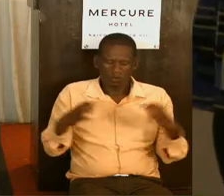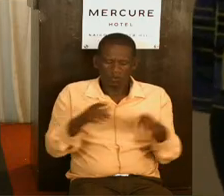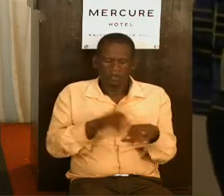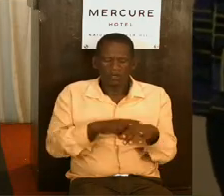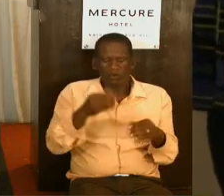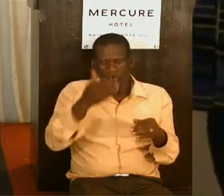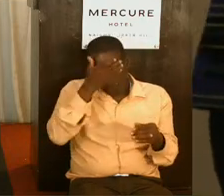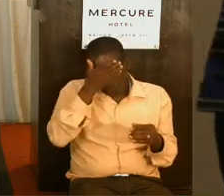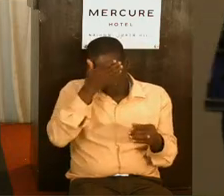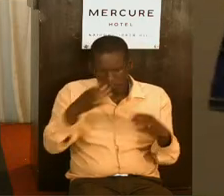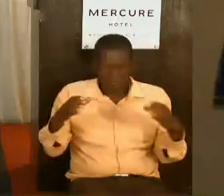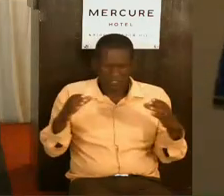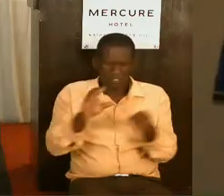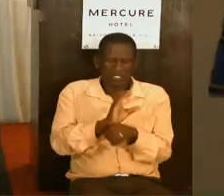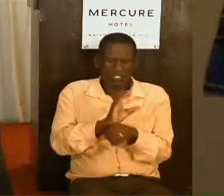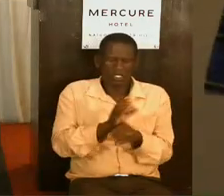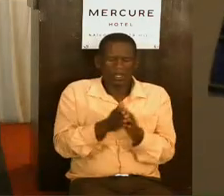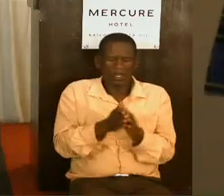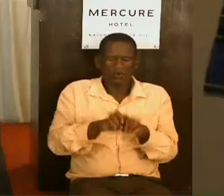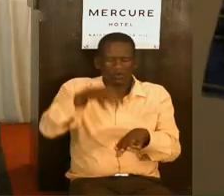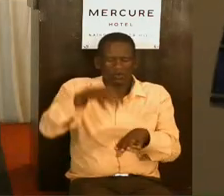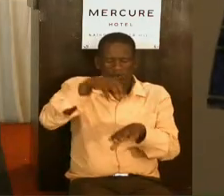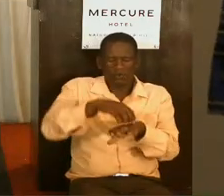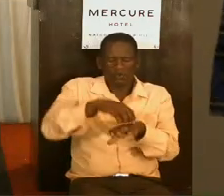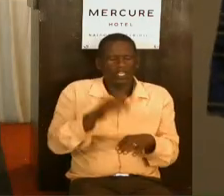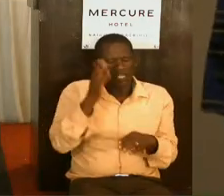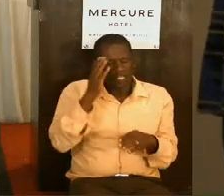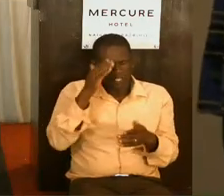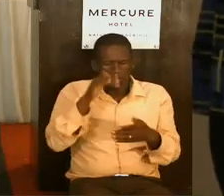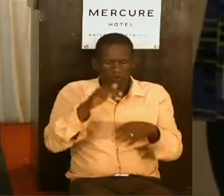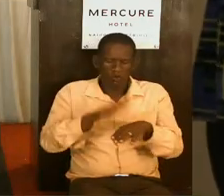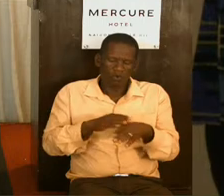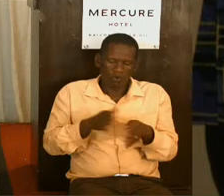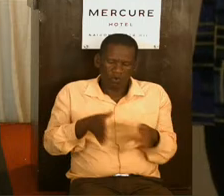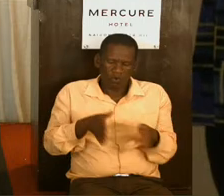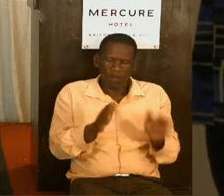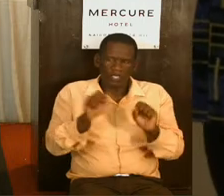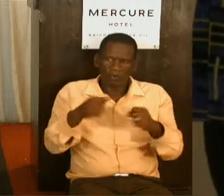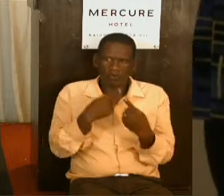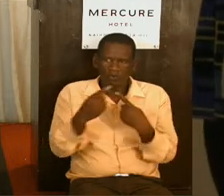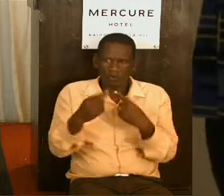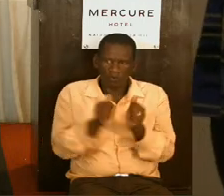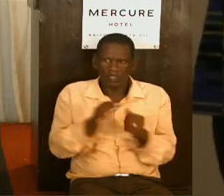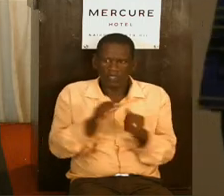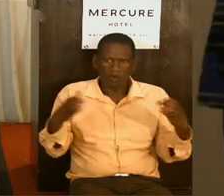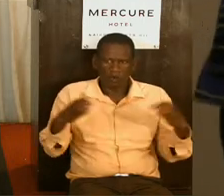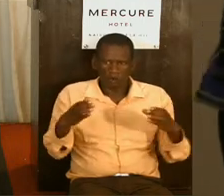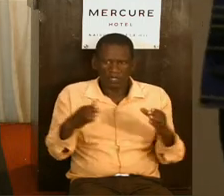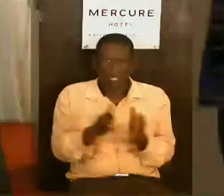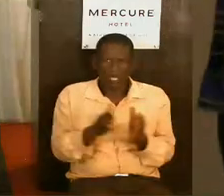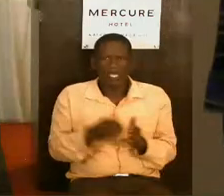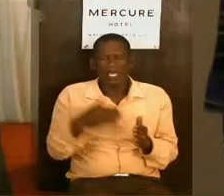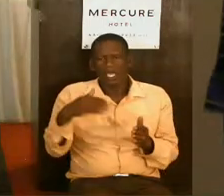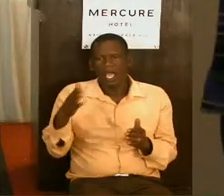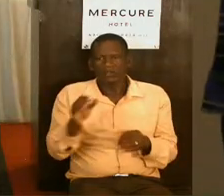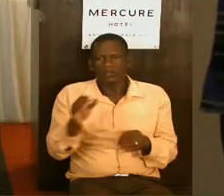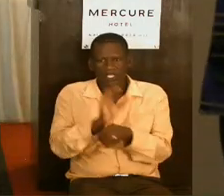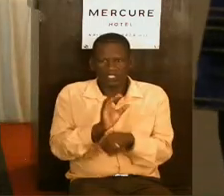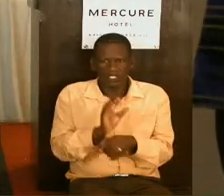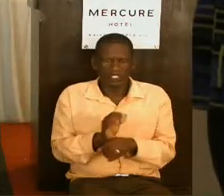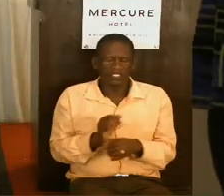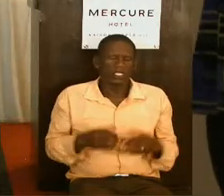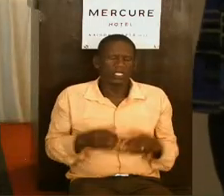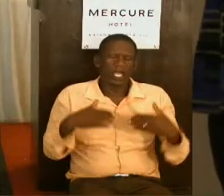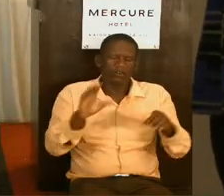to the Protestant churches and even the mosques like Muslims I know they have groups among which they're able to talk to their communities outside the chat